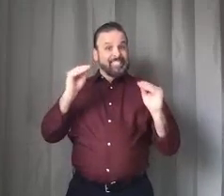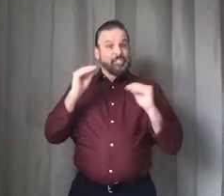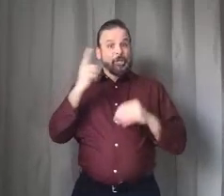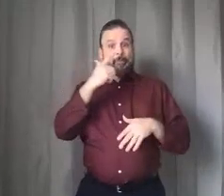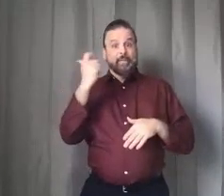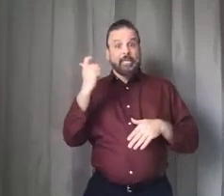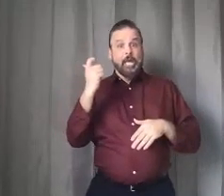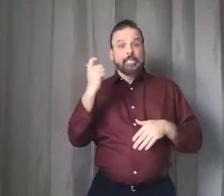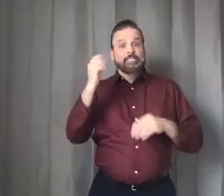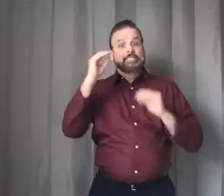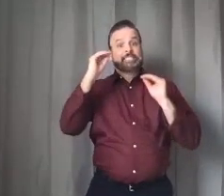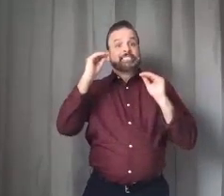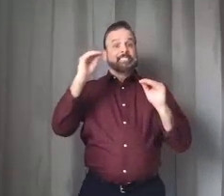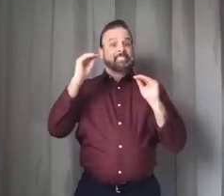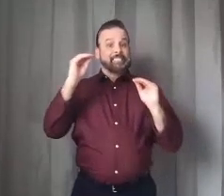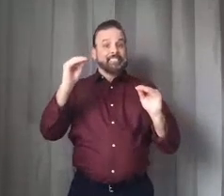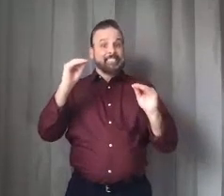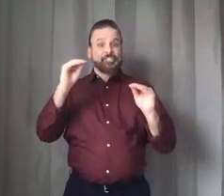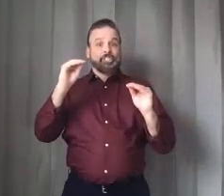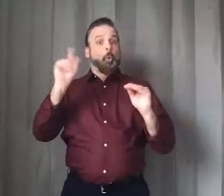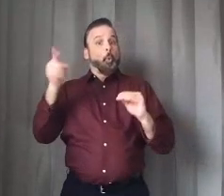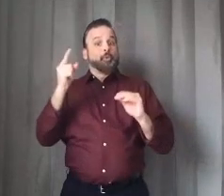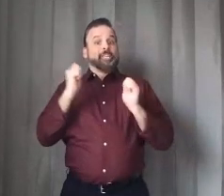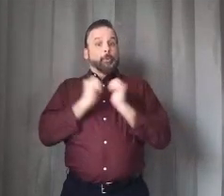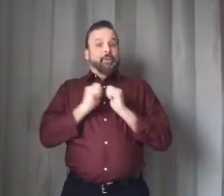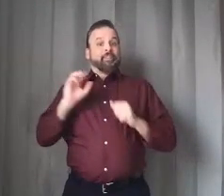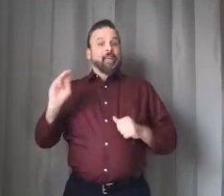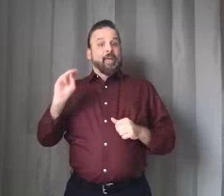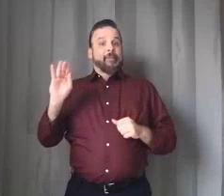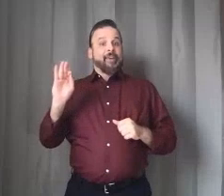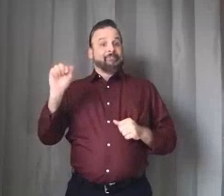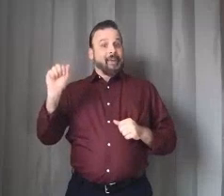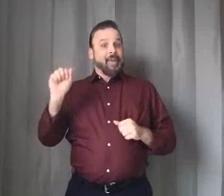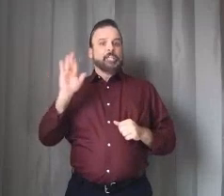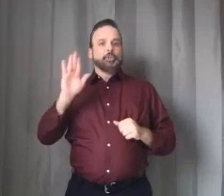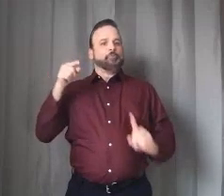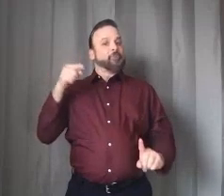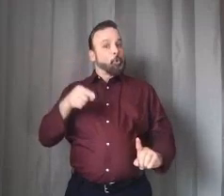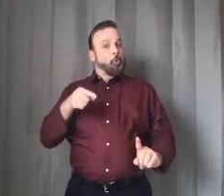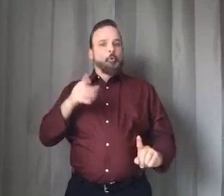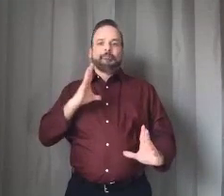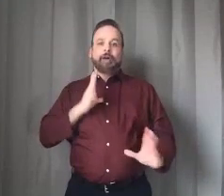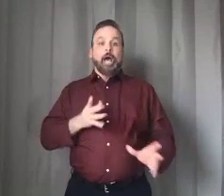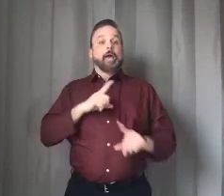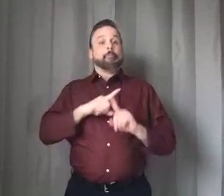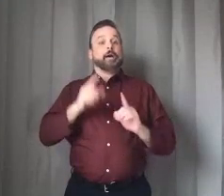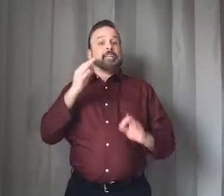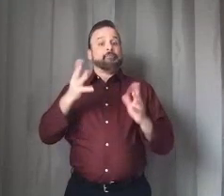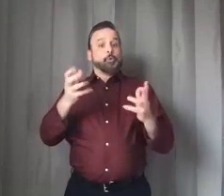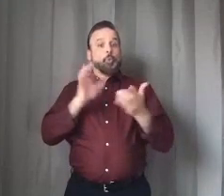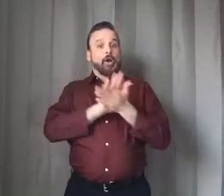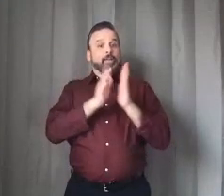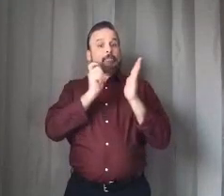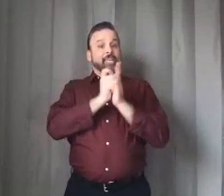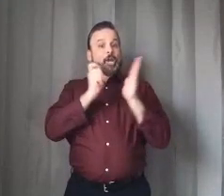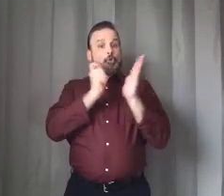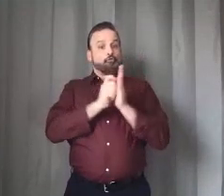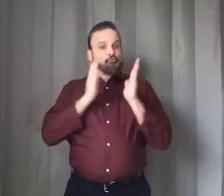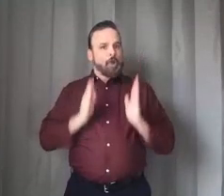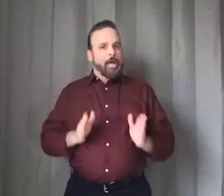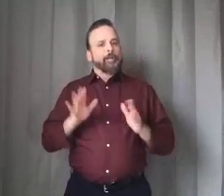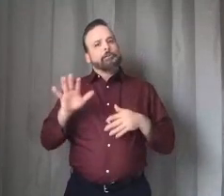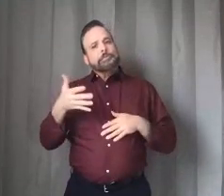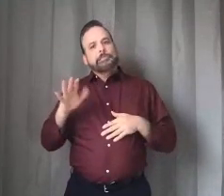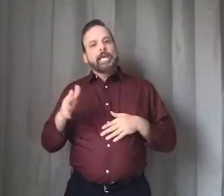that's the only way you're going to be able to do that is with an MFA. So if that's your goal, then that's fine. But if you want to be a writer, it's one of the